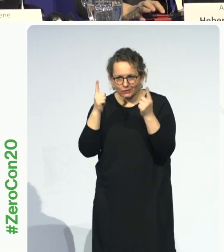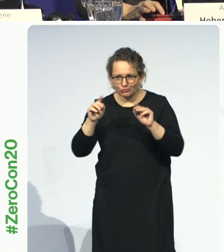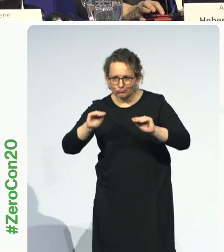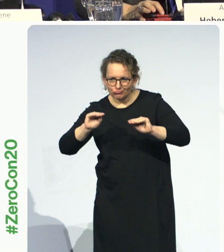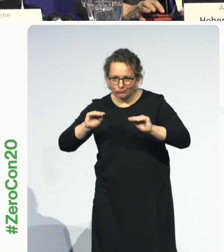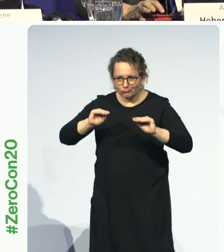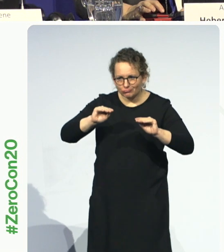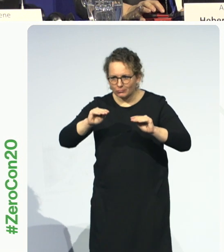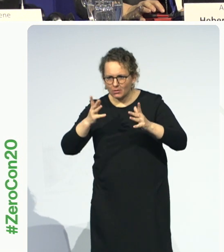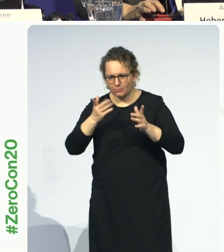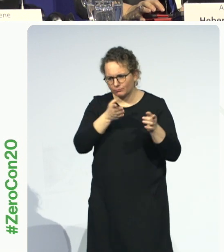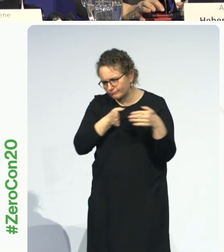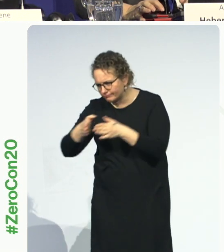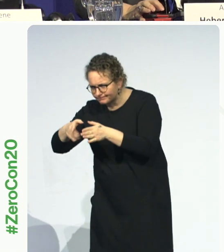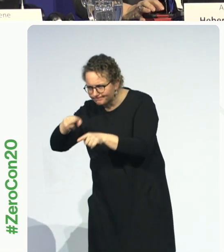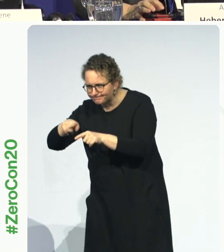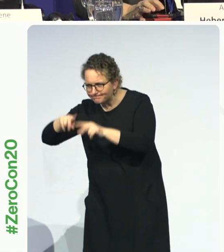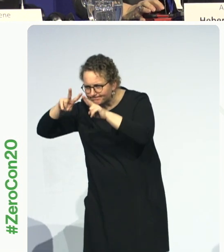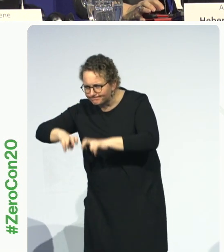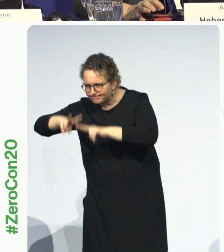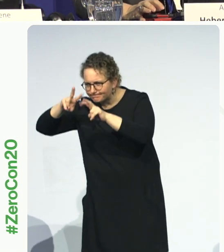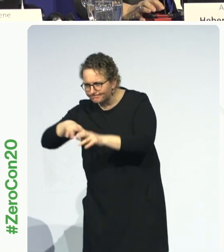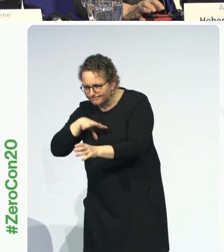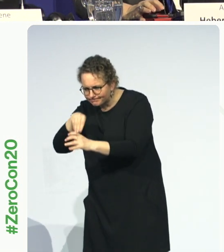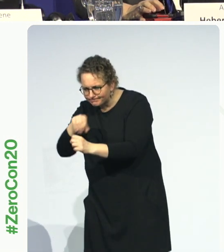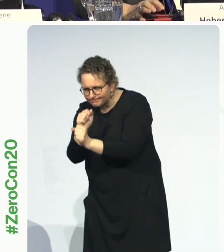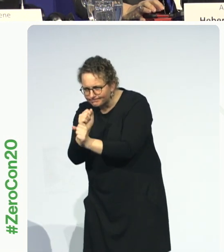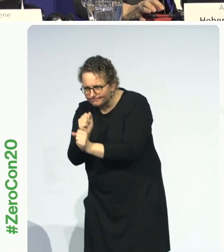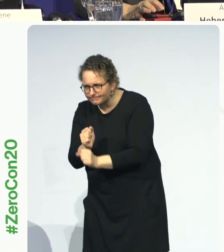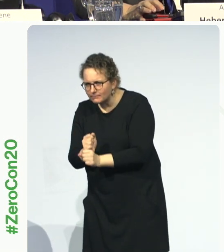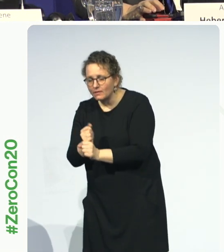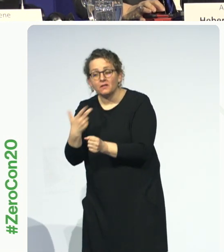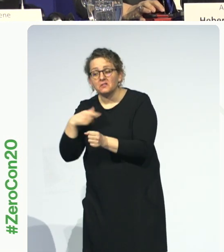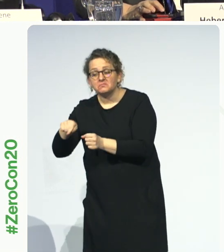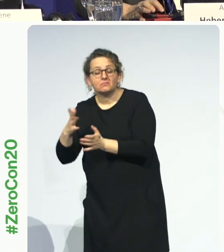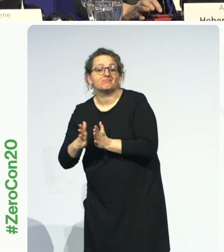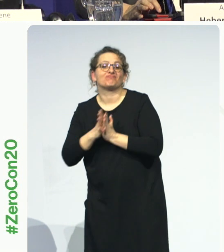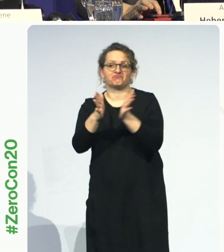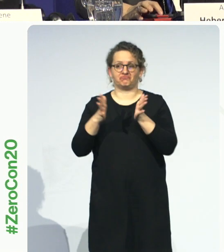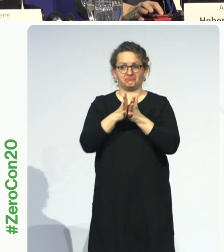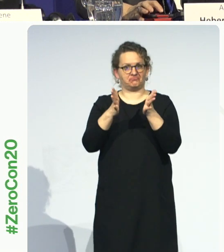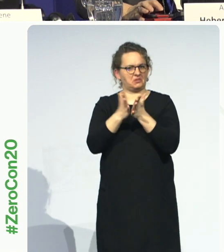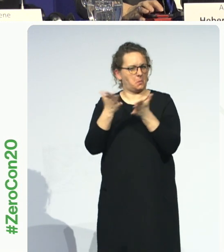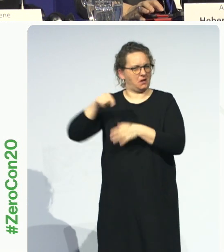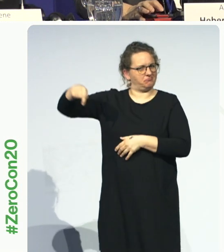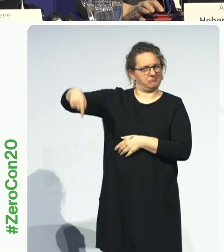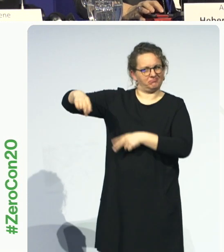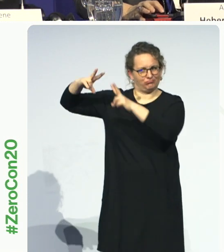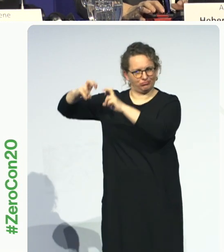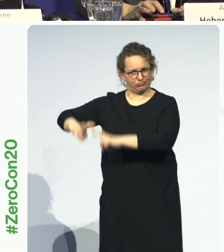I want to talk to you today about some research that I've been doing in a project that we've been working on together.